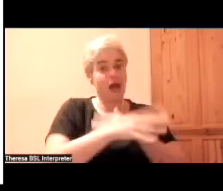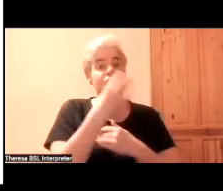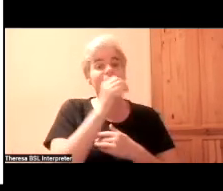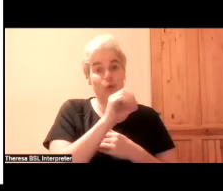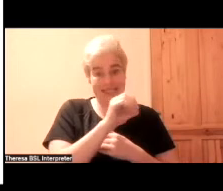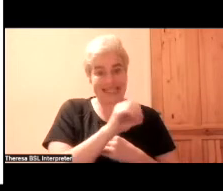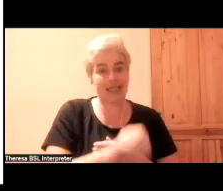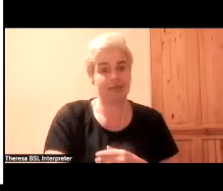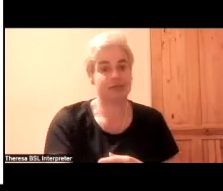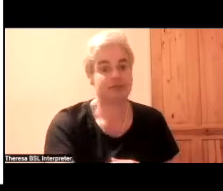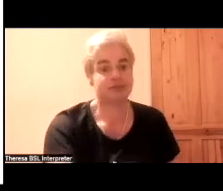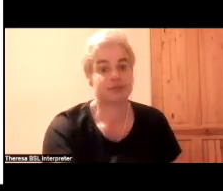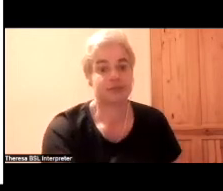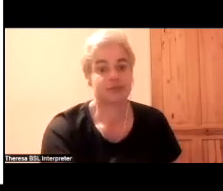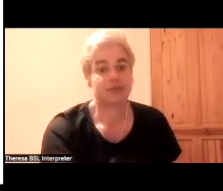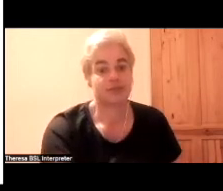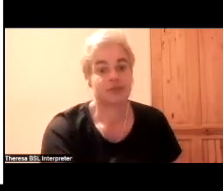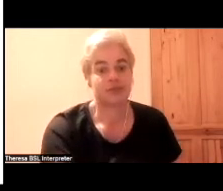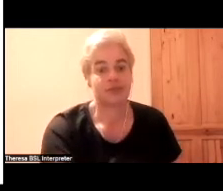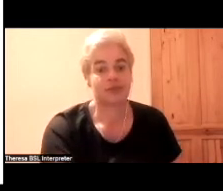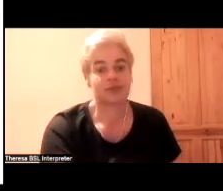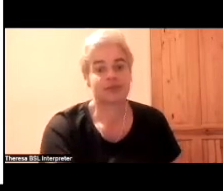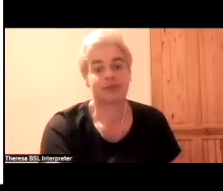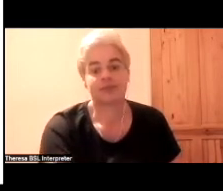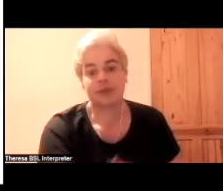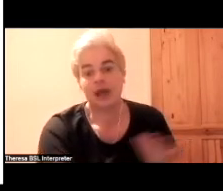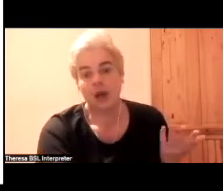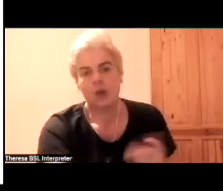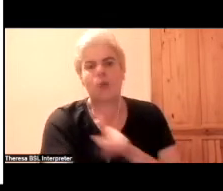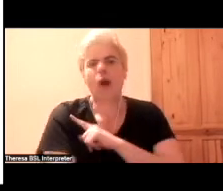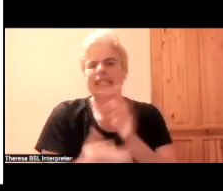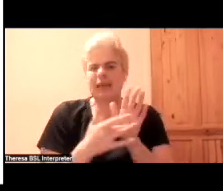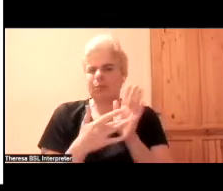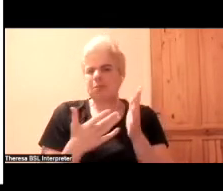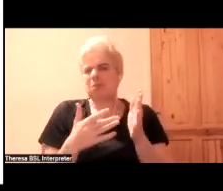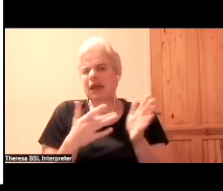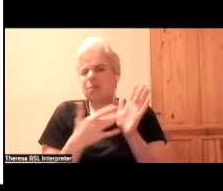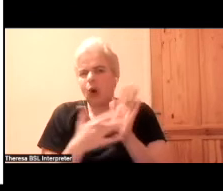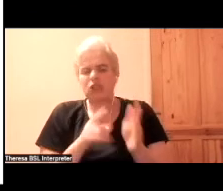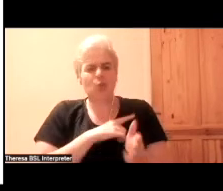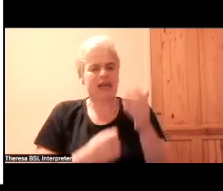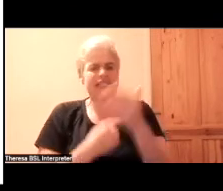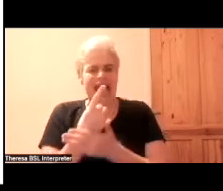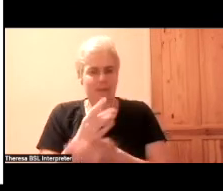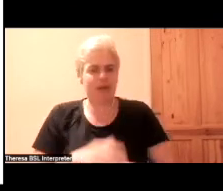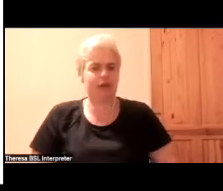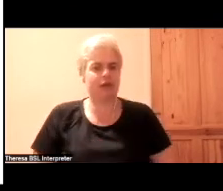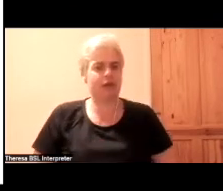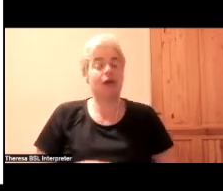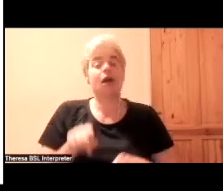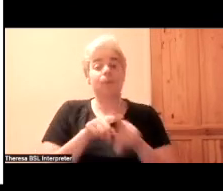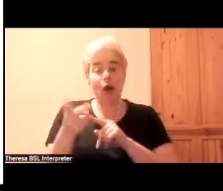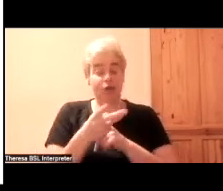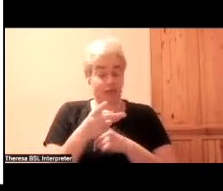40. Why does this matter and why does it happen? Both come down, at least in part, to